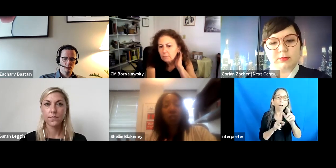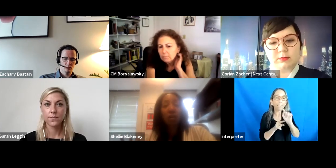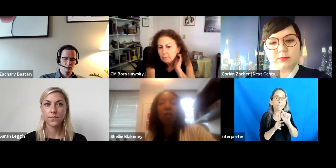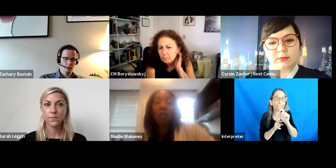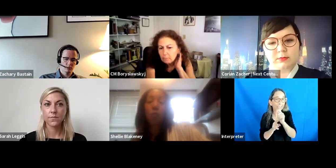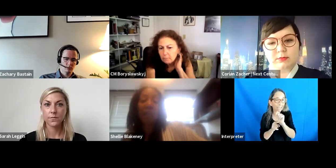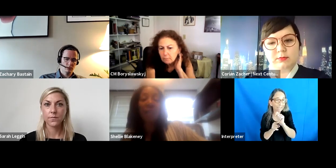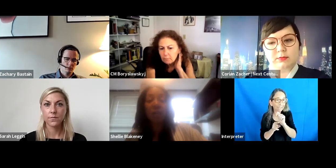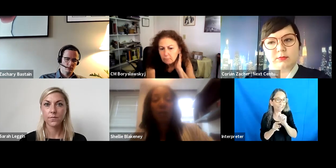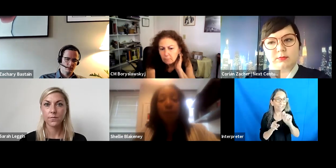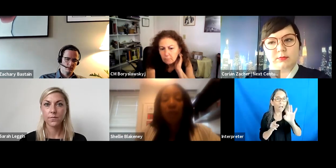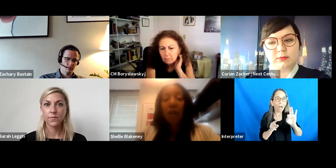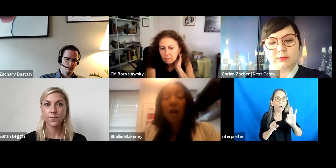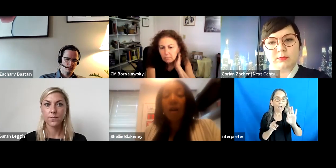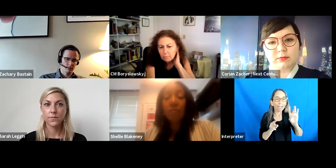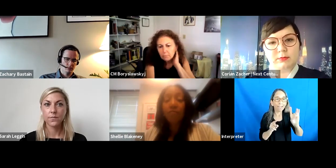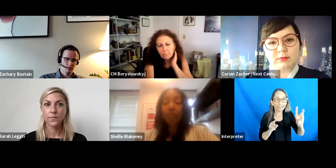discussions are underway there.